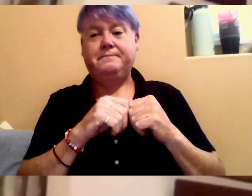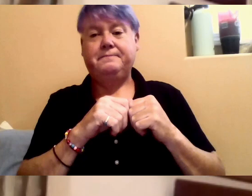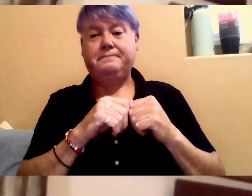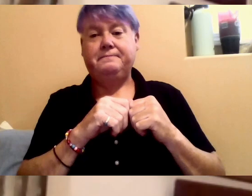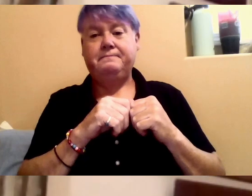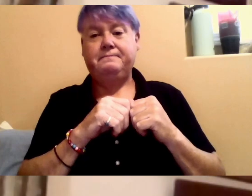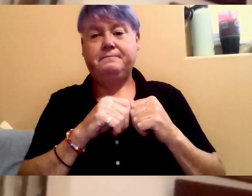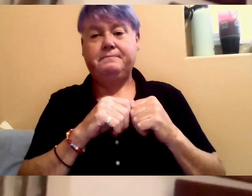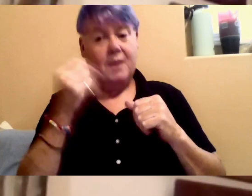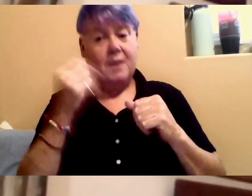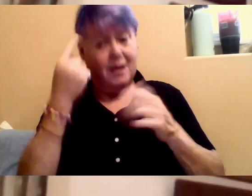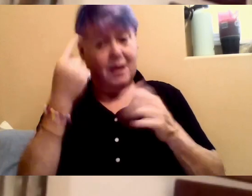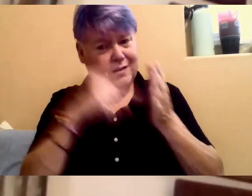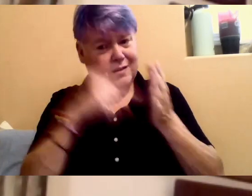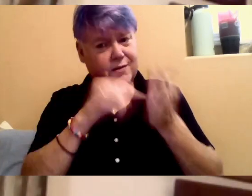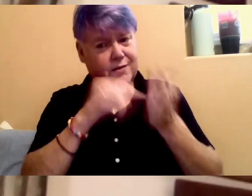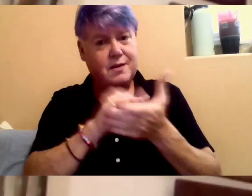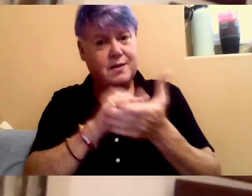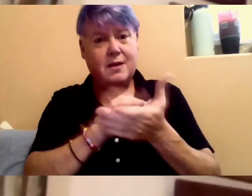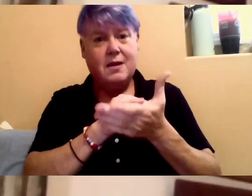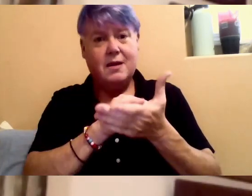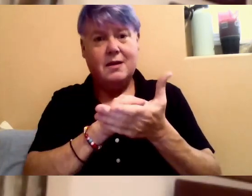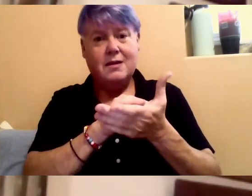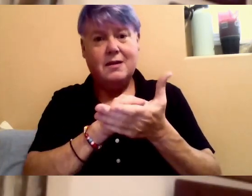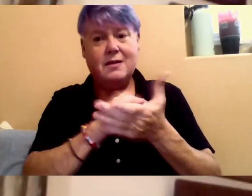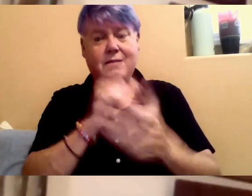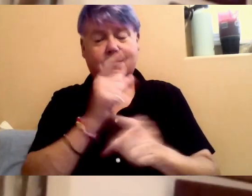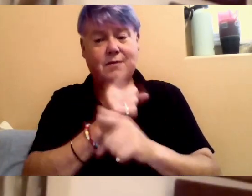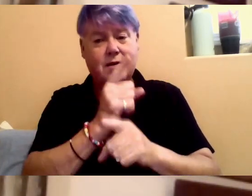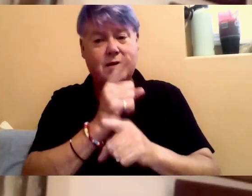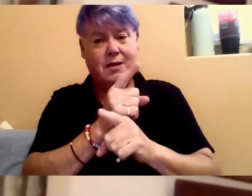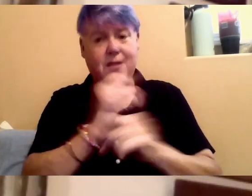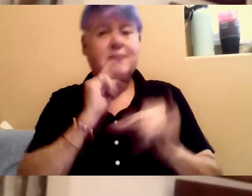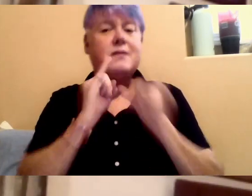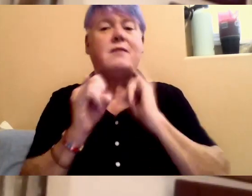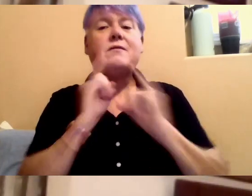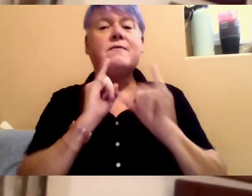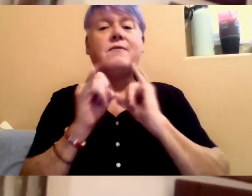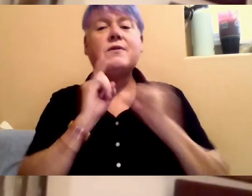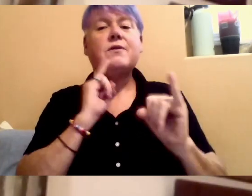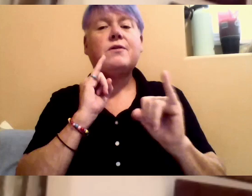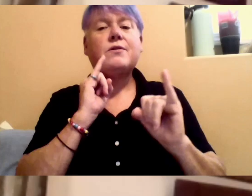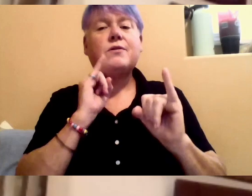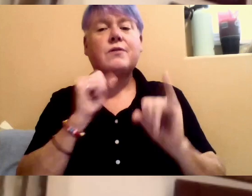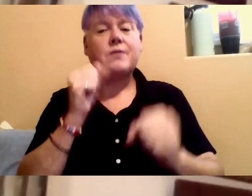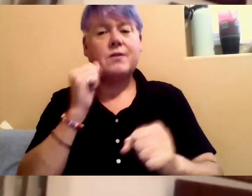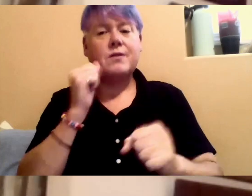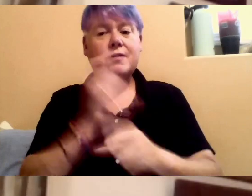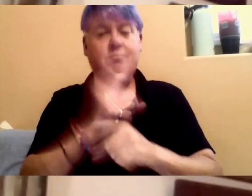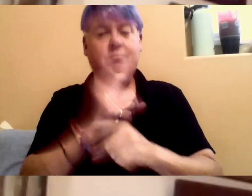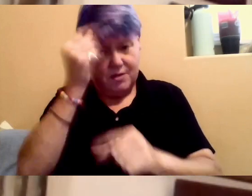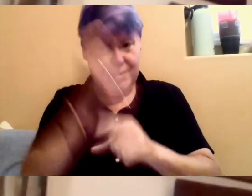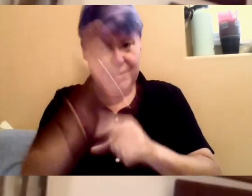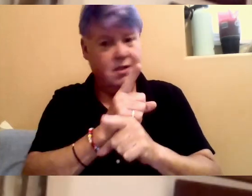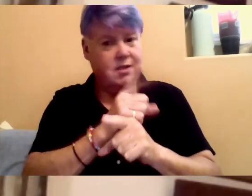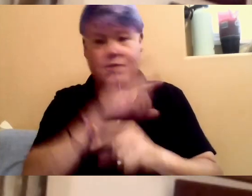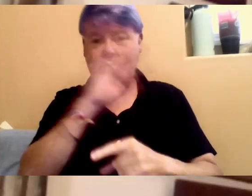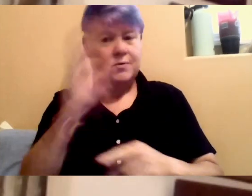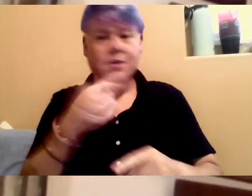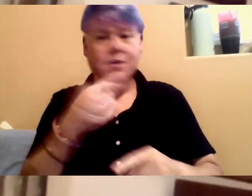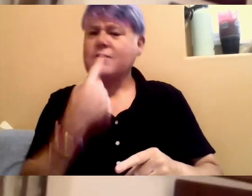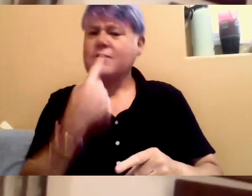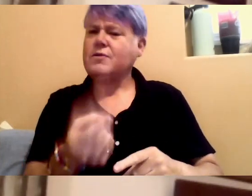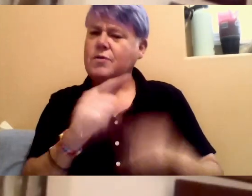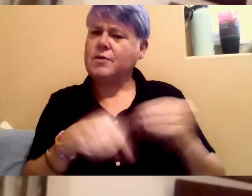I noticed that quite rightly in the course of the interview, the siblings were never mentioned. And I